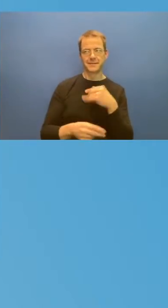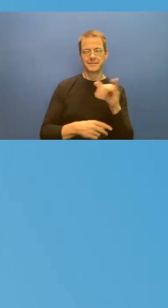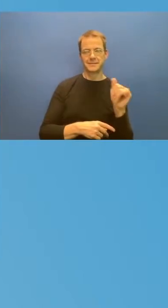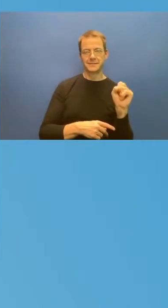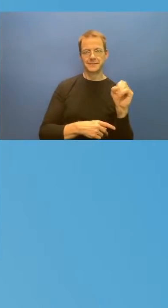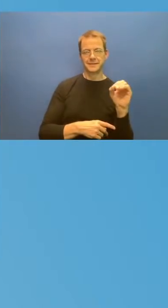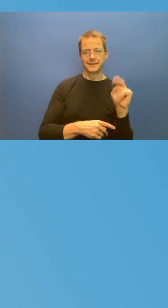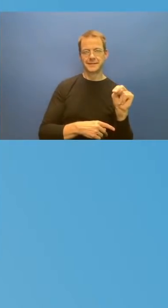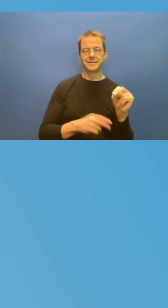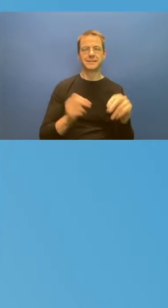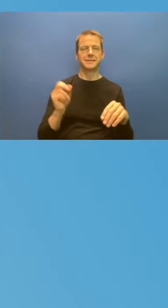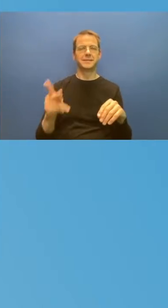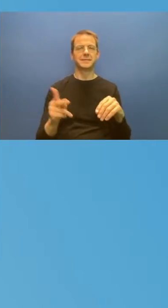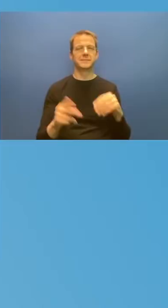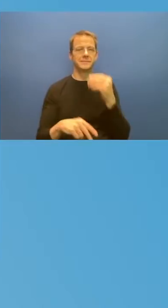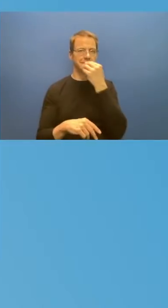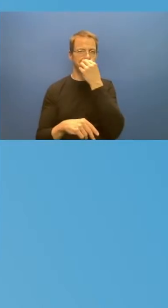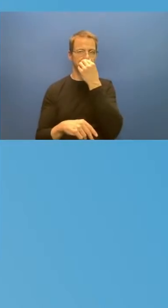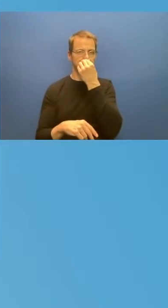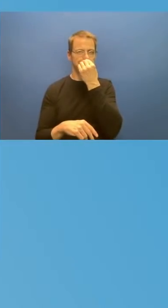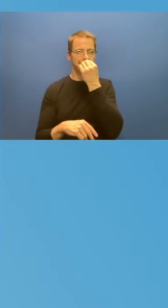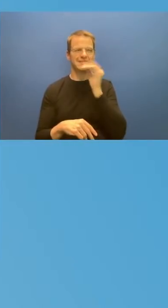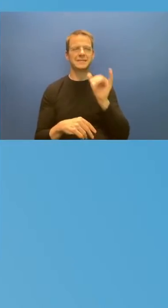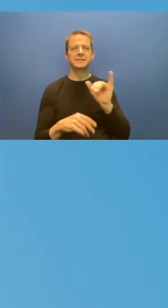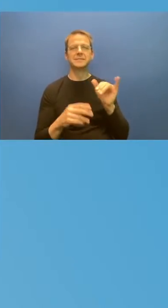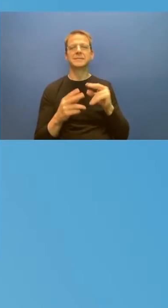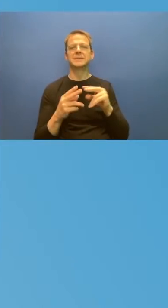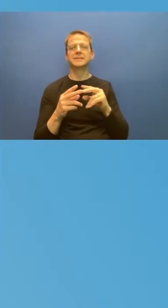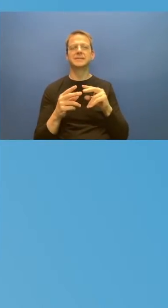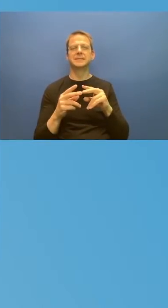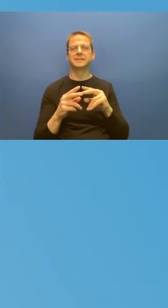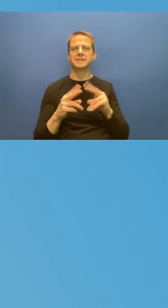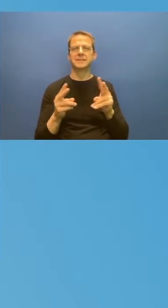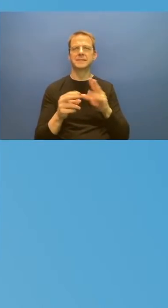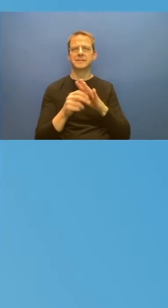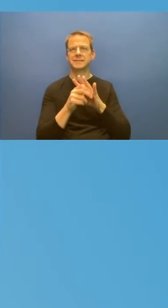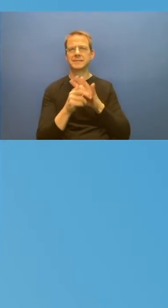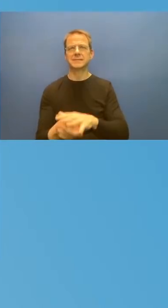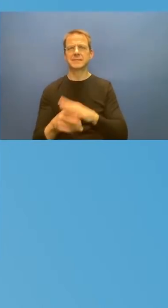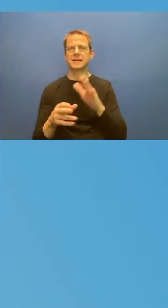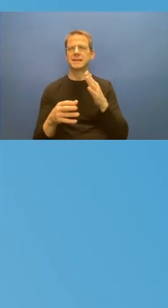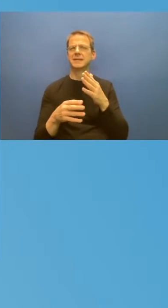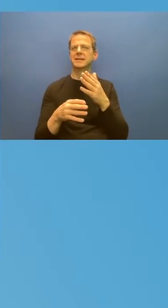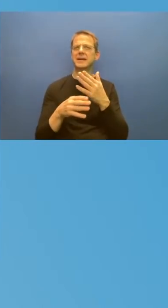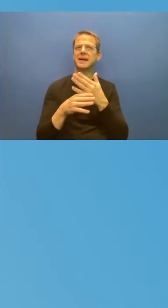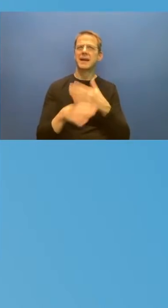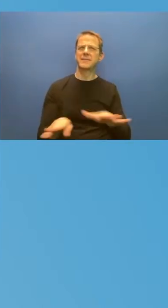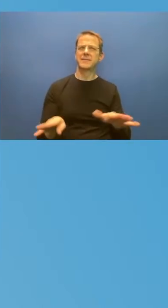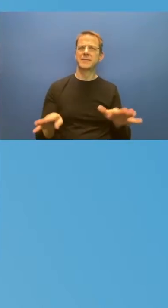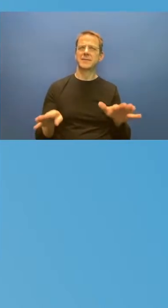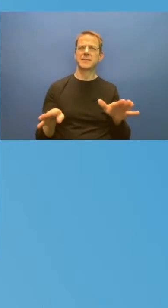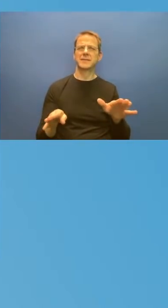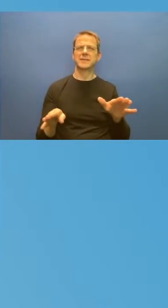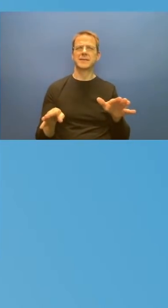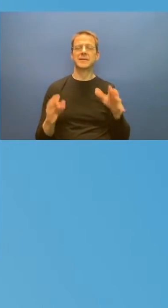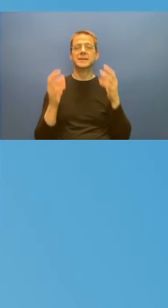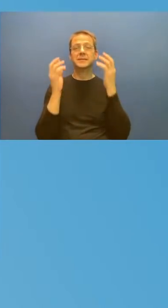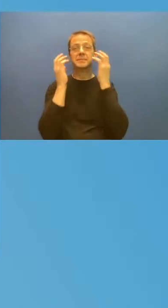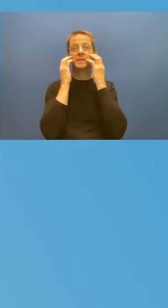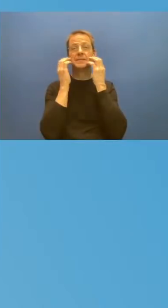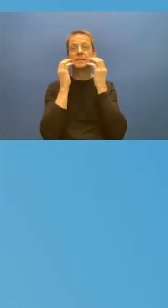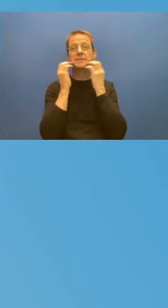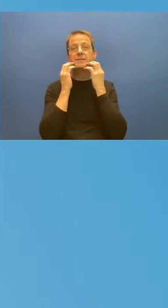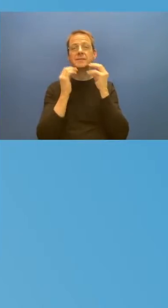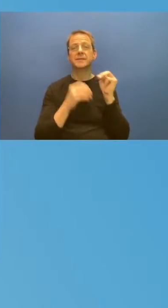variants of measles that are outcompeting vaccines. We don't have variants of measles that are getting more and more transmissible. Is there something unique